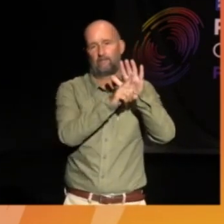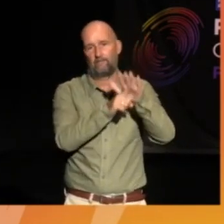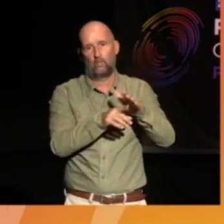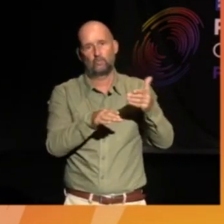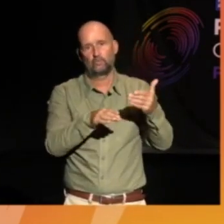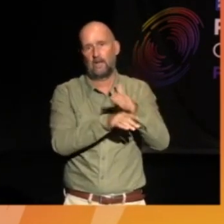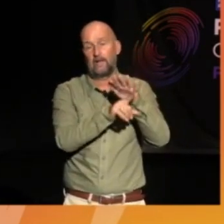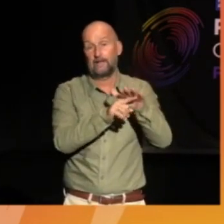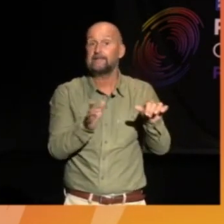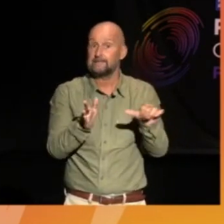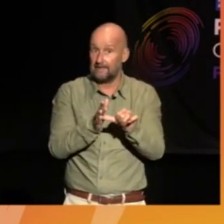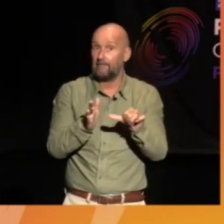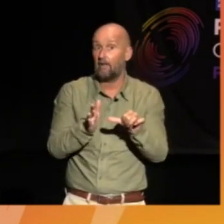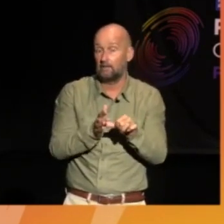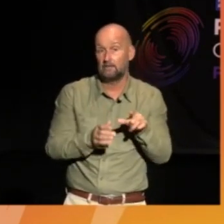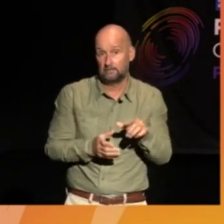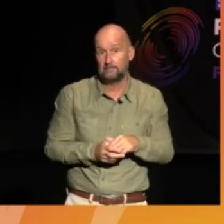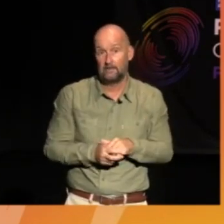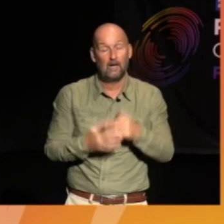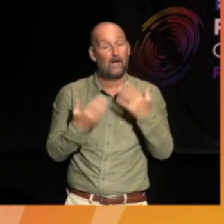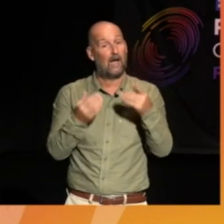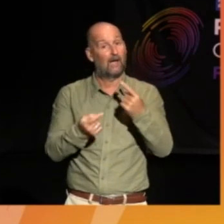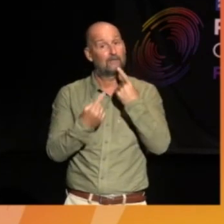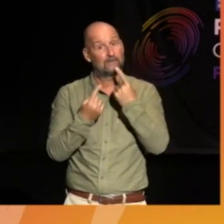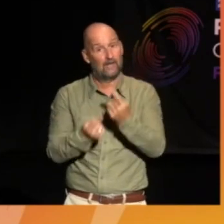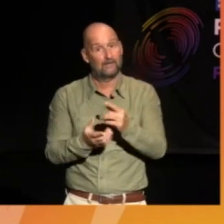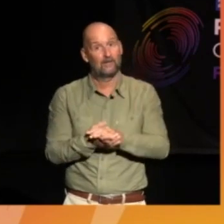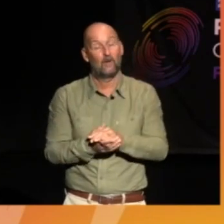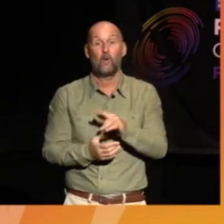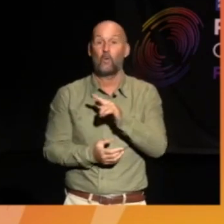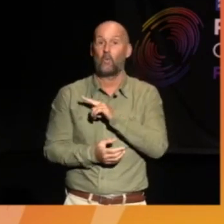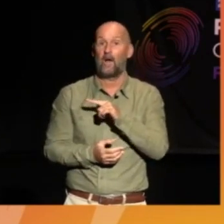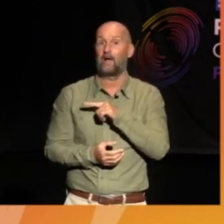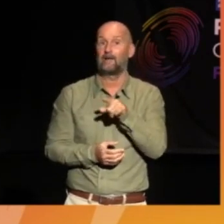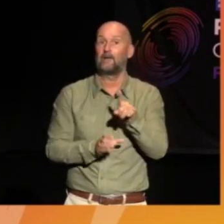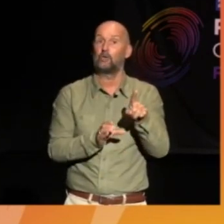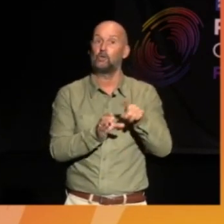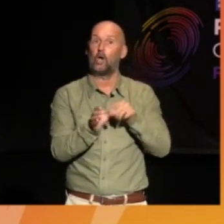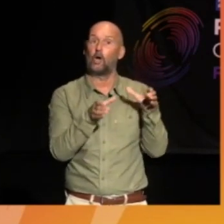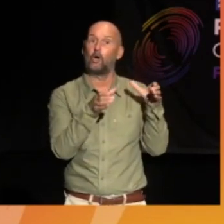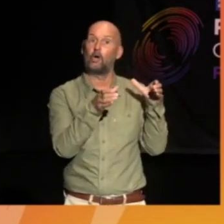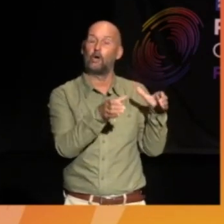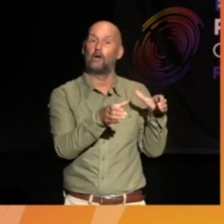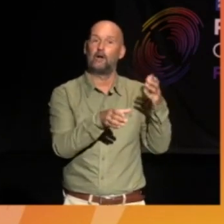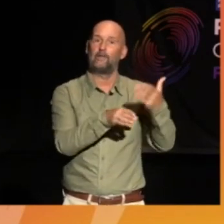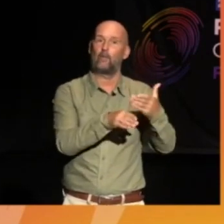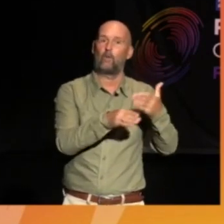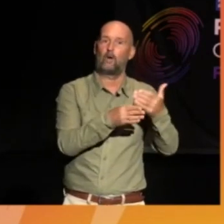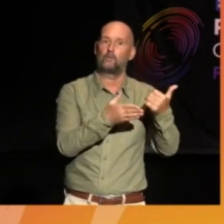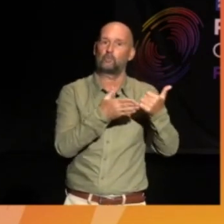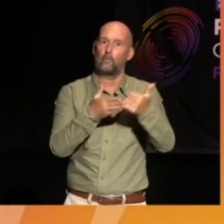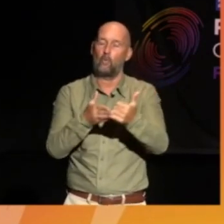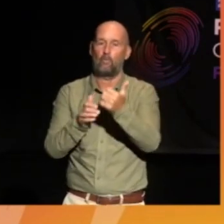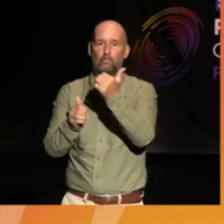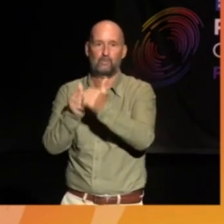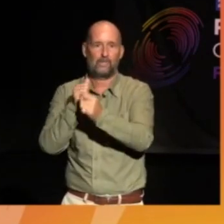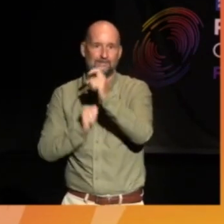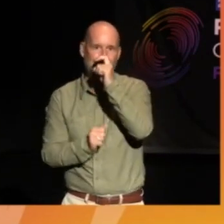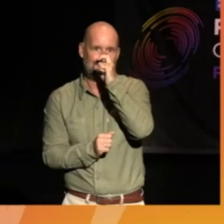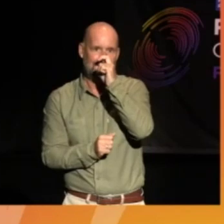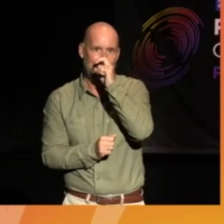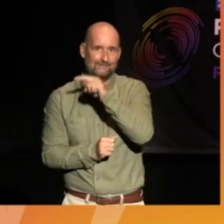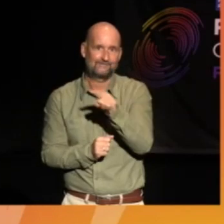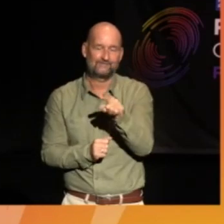critical because, as I said before, that the voices of young people on behalf of their sisters and brothers is